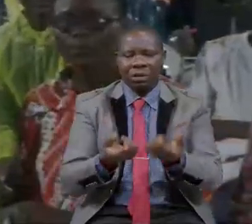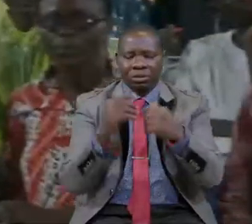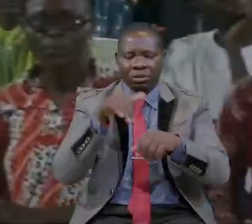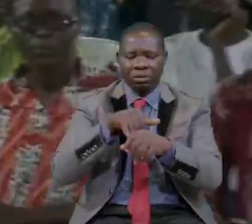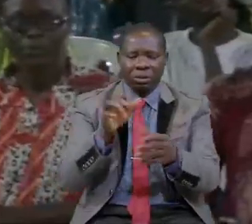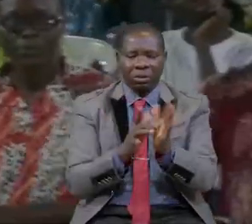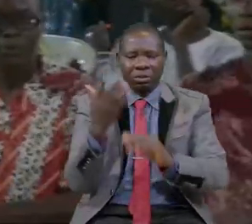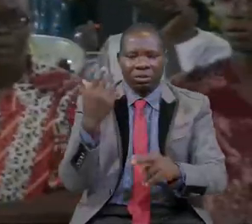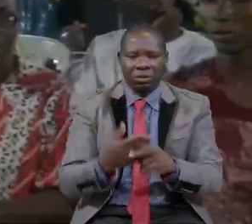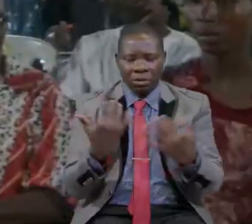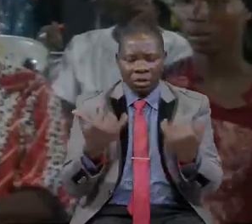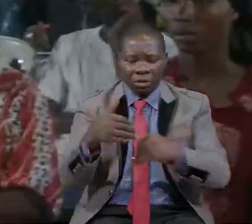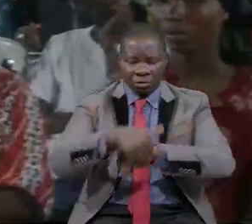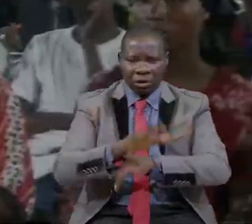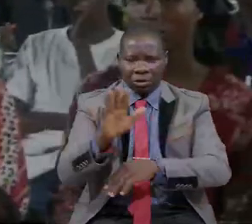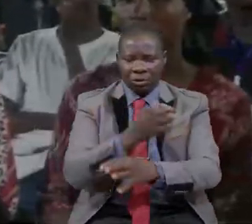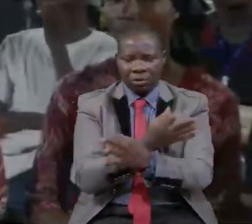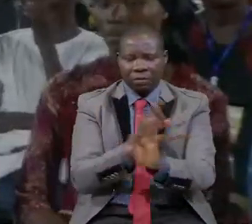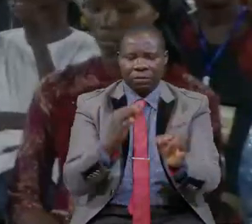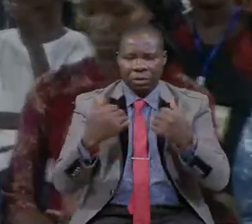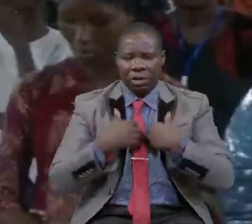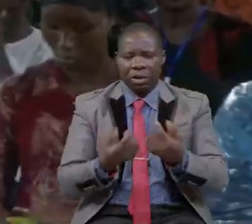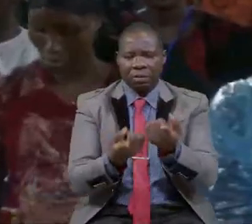now come. Look at Proverbs chapter